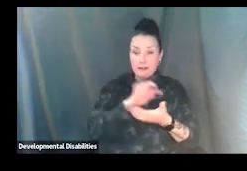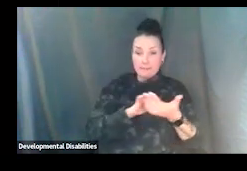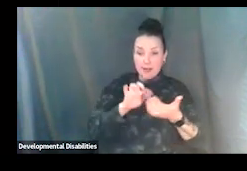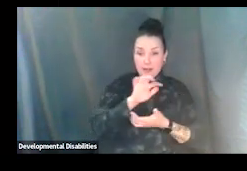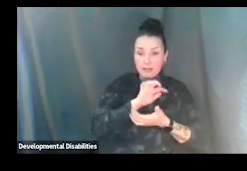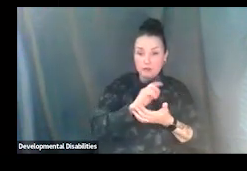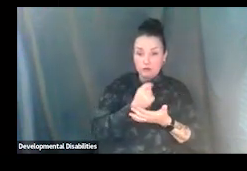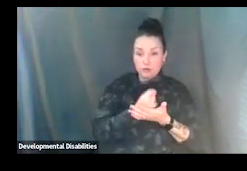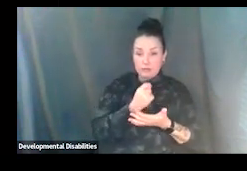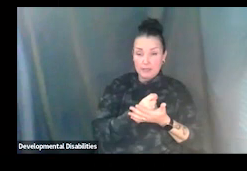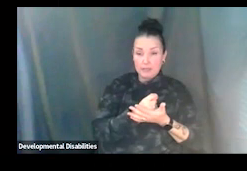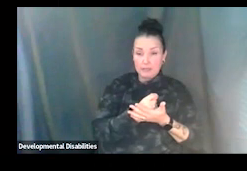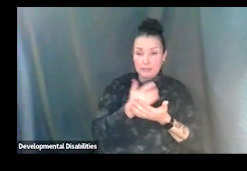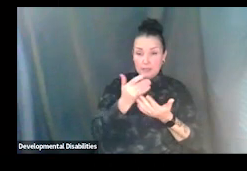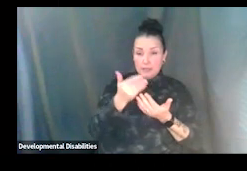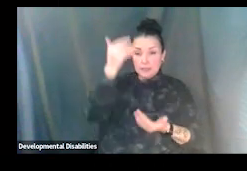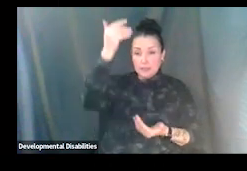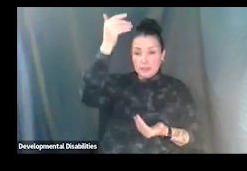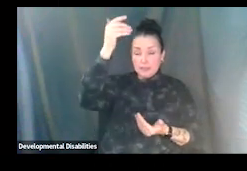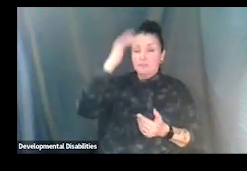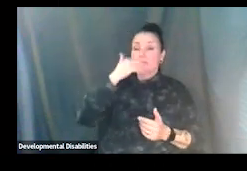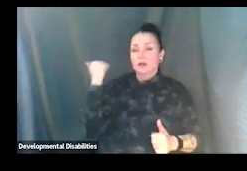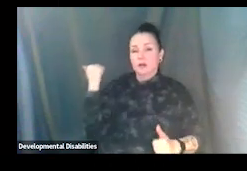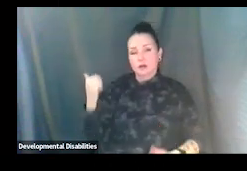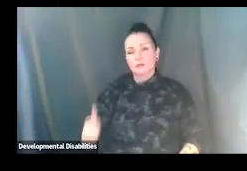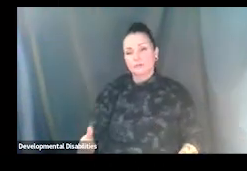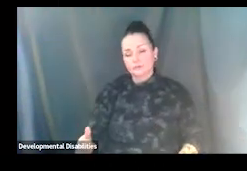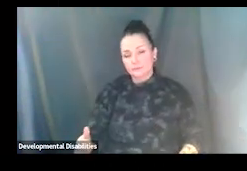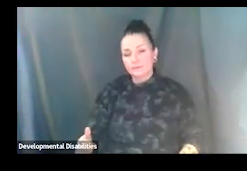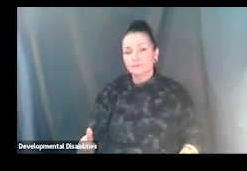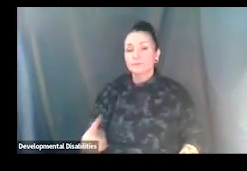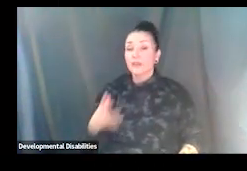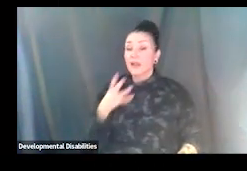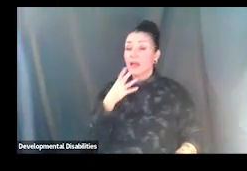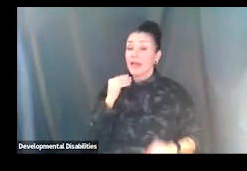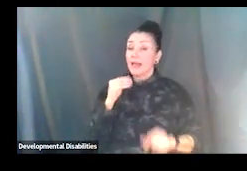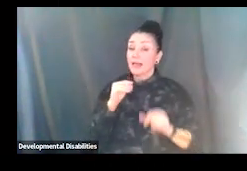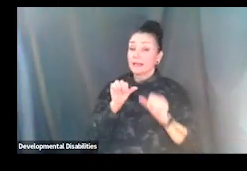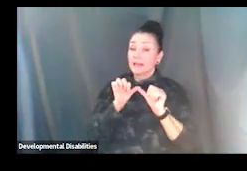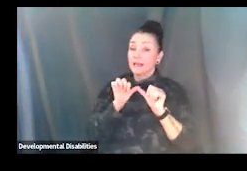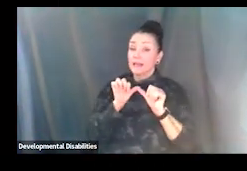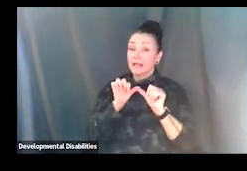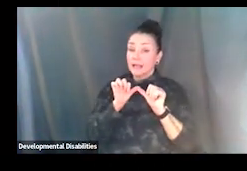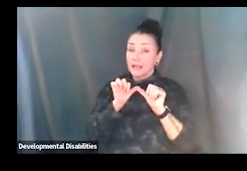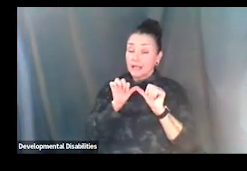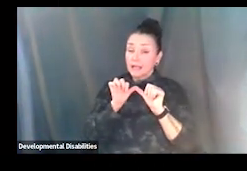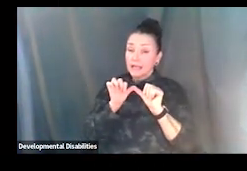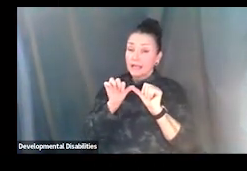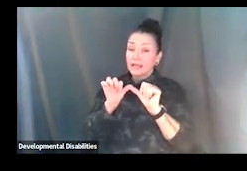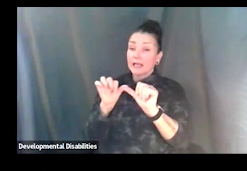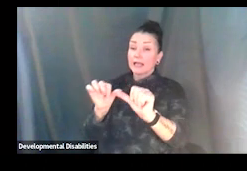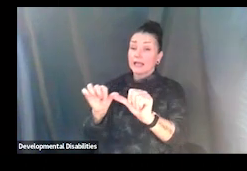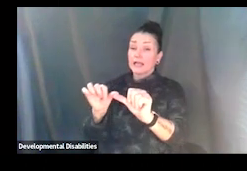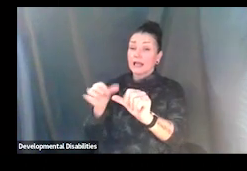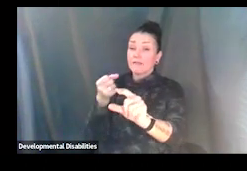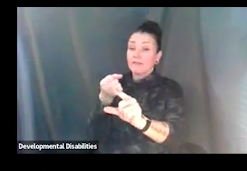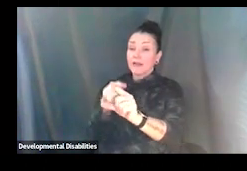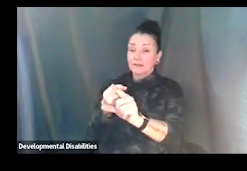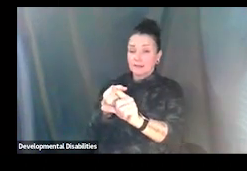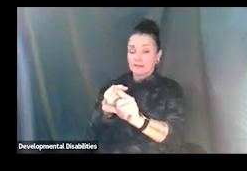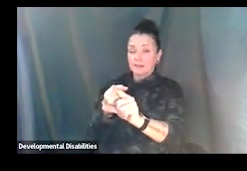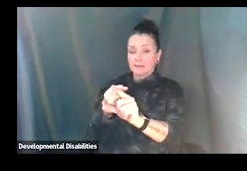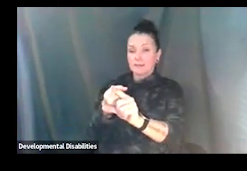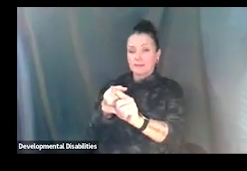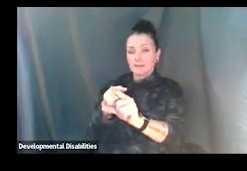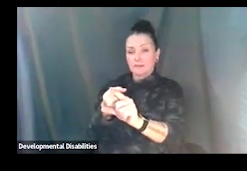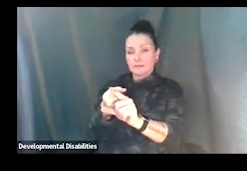itself. And also, it's going to have a longer lasting effect because children hopefully are learning those skills, as are their parents. So it was nice